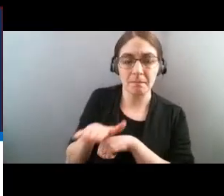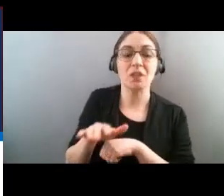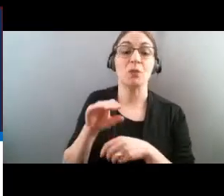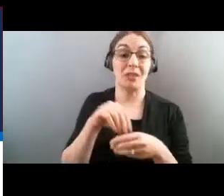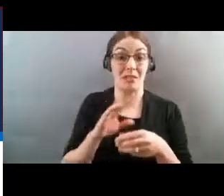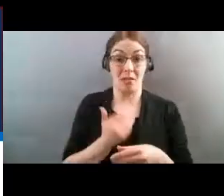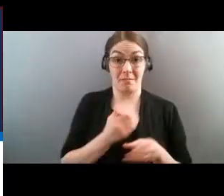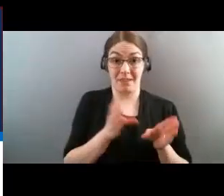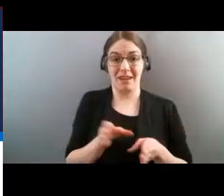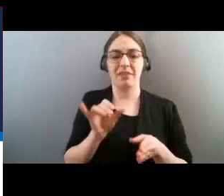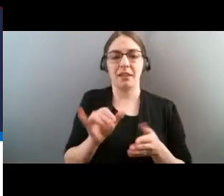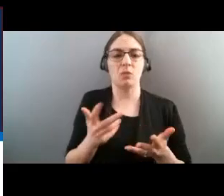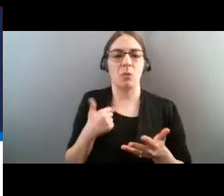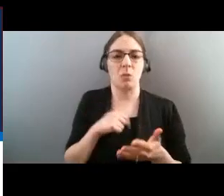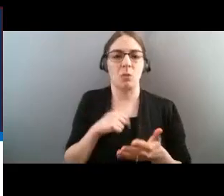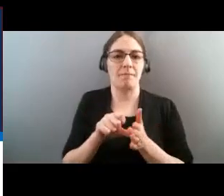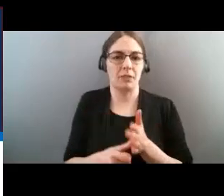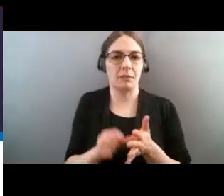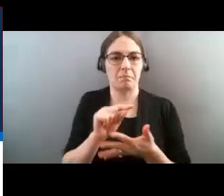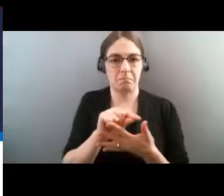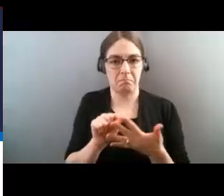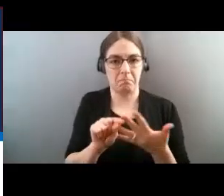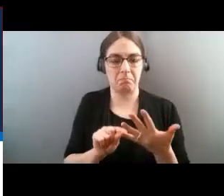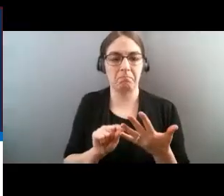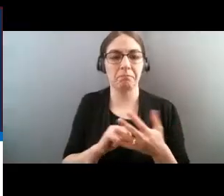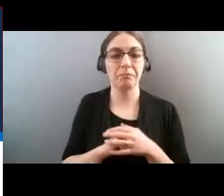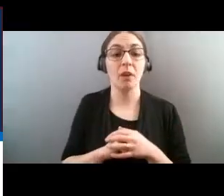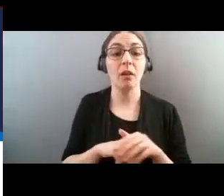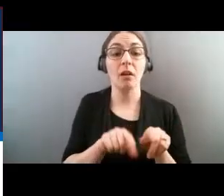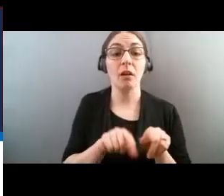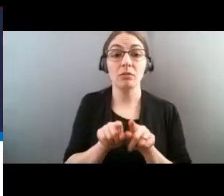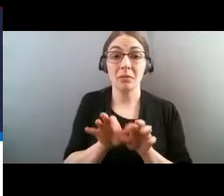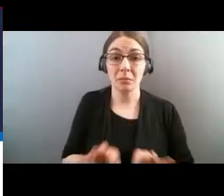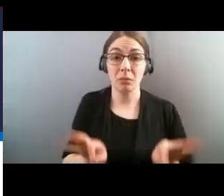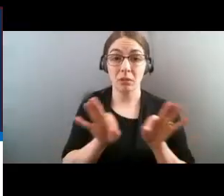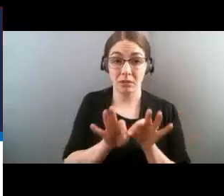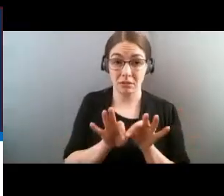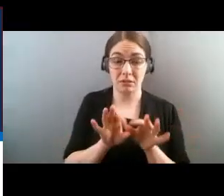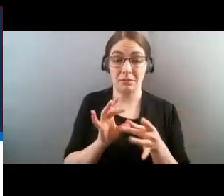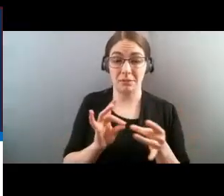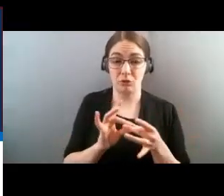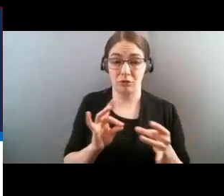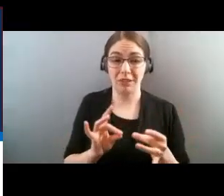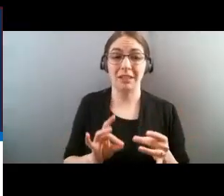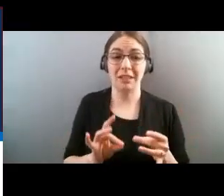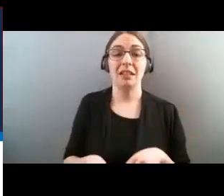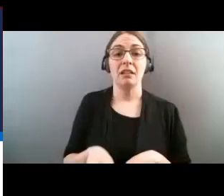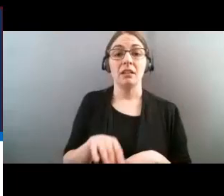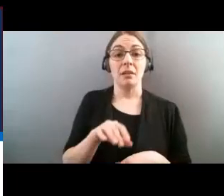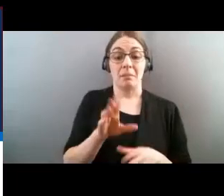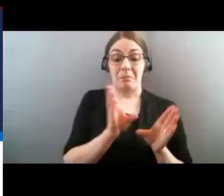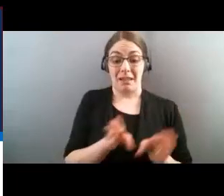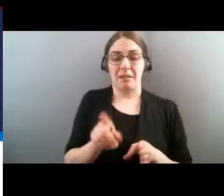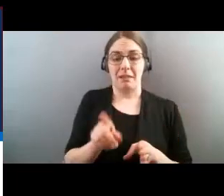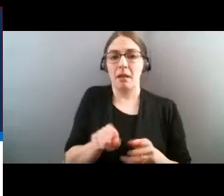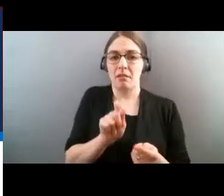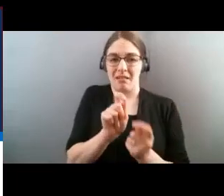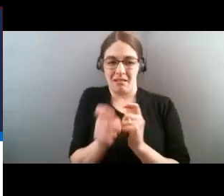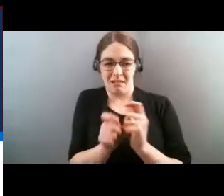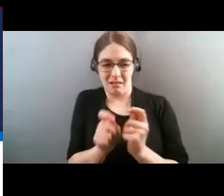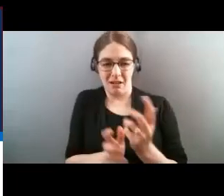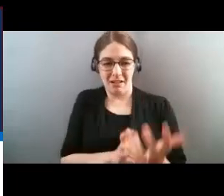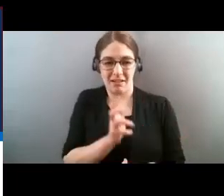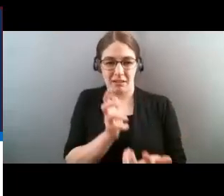then it is important to highlight that plans have to be customized. So what I'm sharing here,